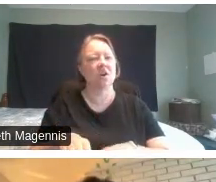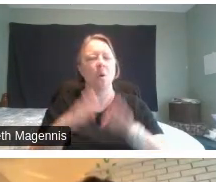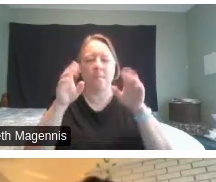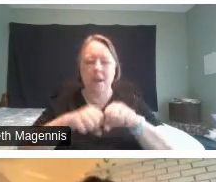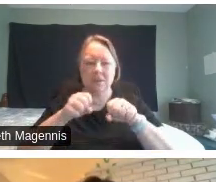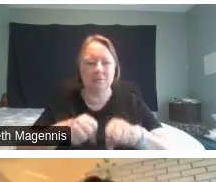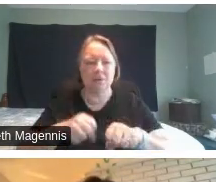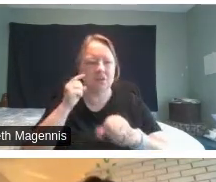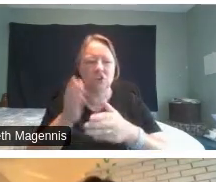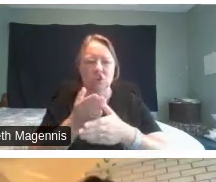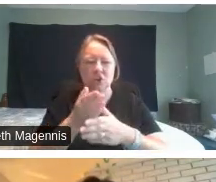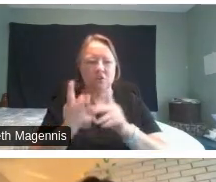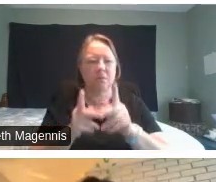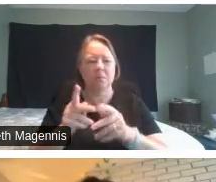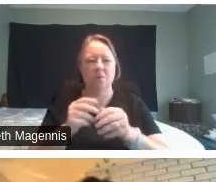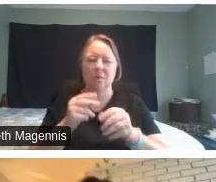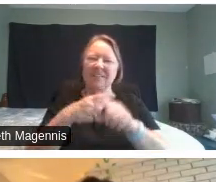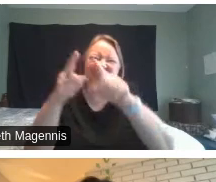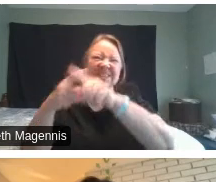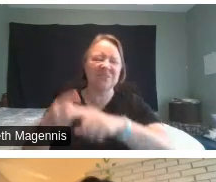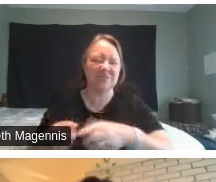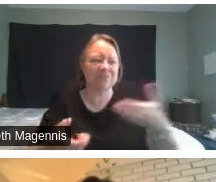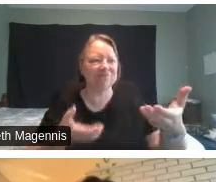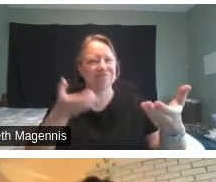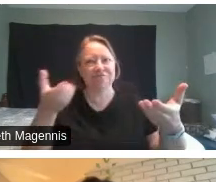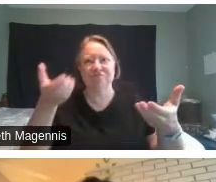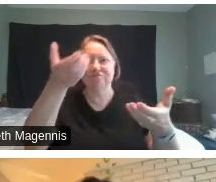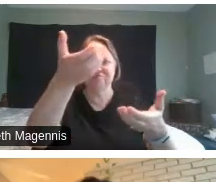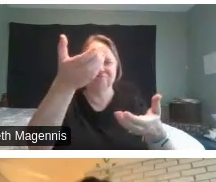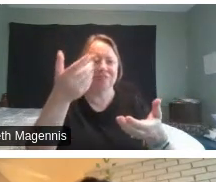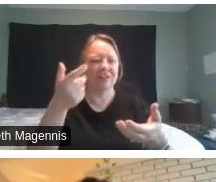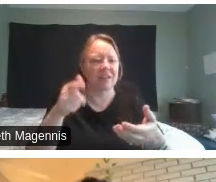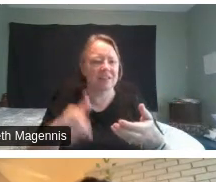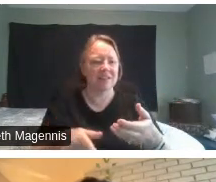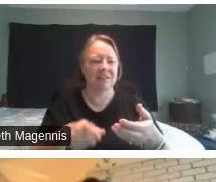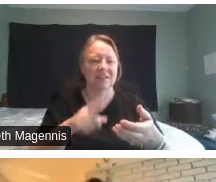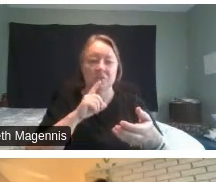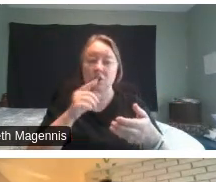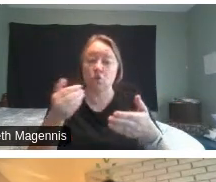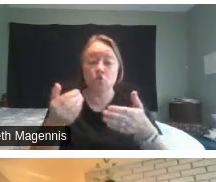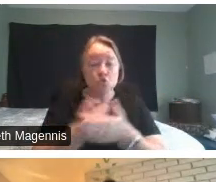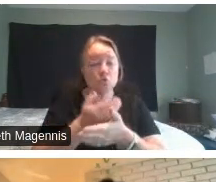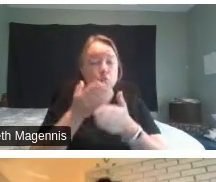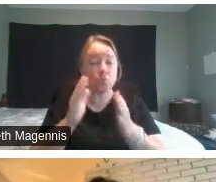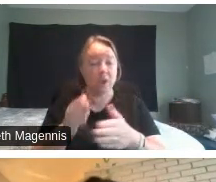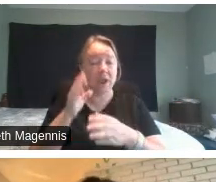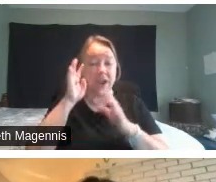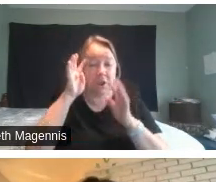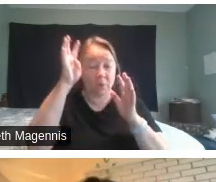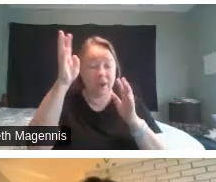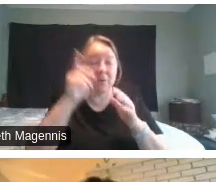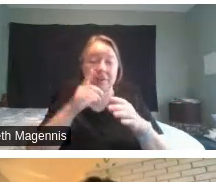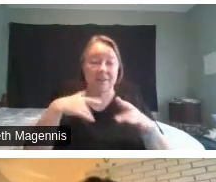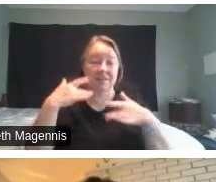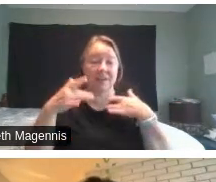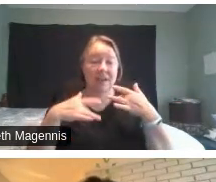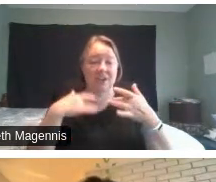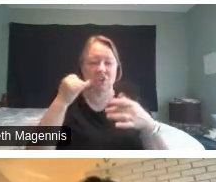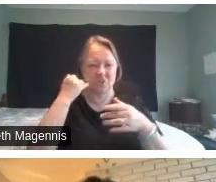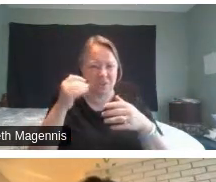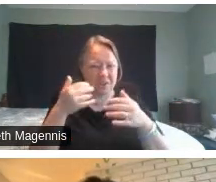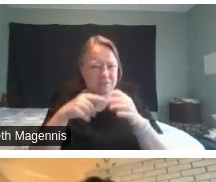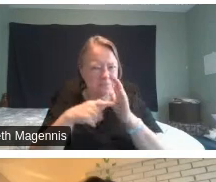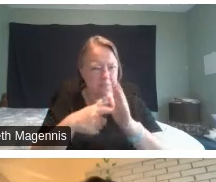multiple devices. And for me, as a longtime scratcher, this is like a radically like new way to create, and it's really exciting. So Teo, if you could play this